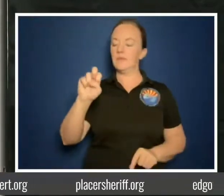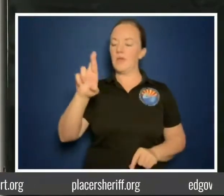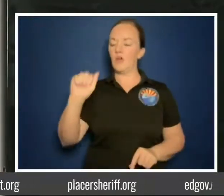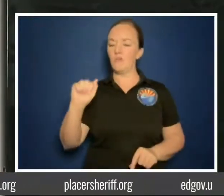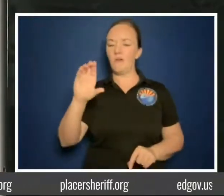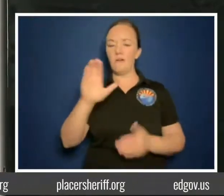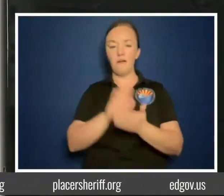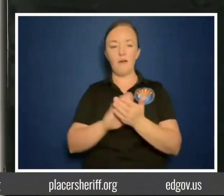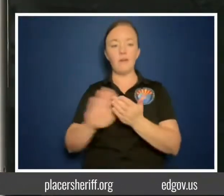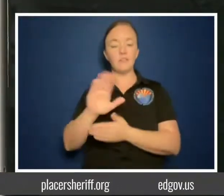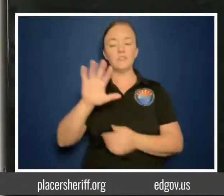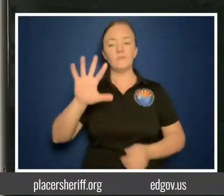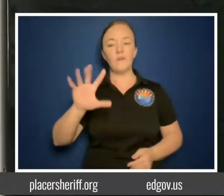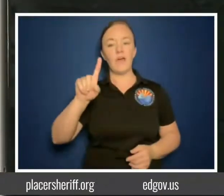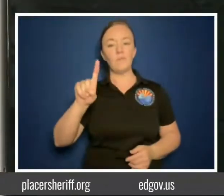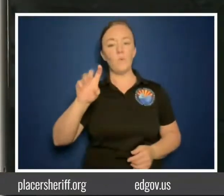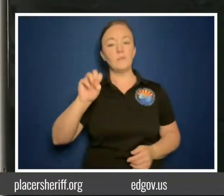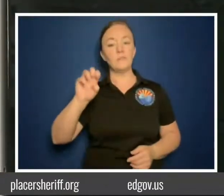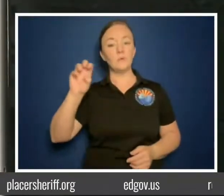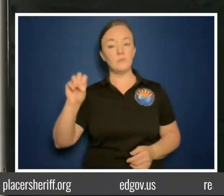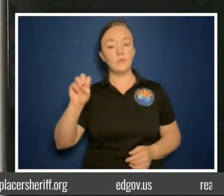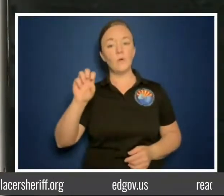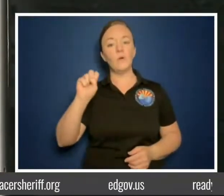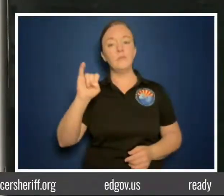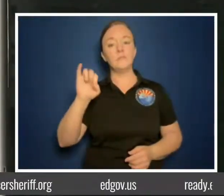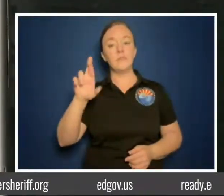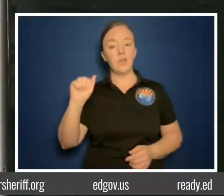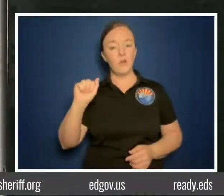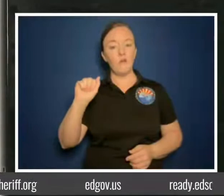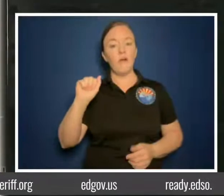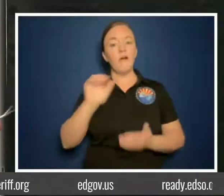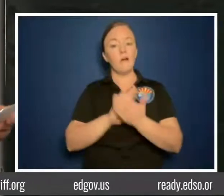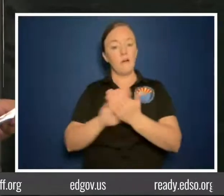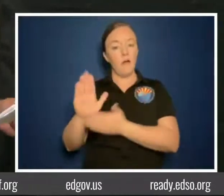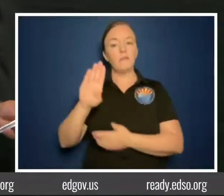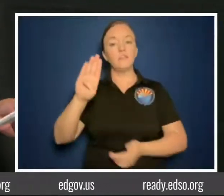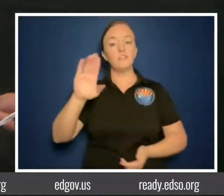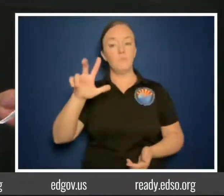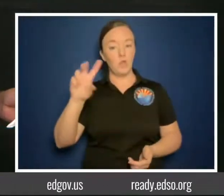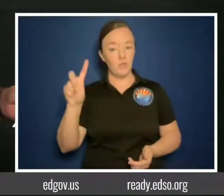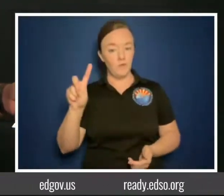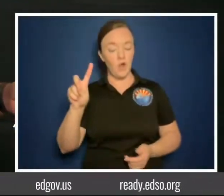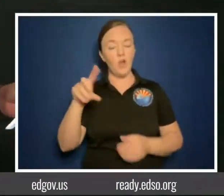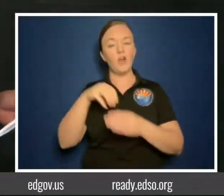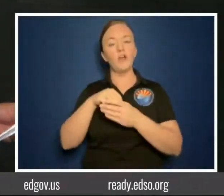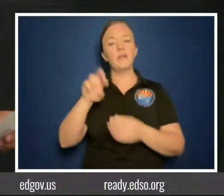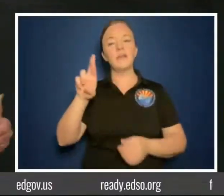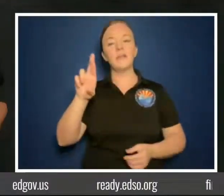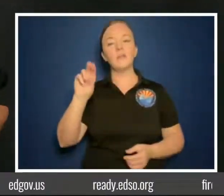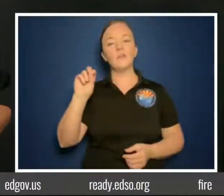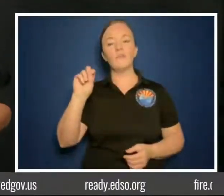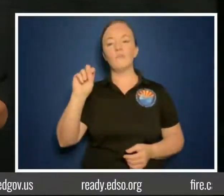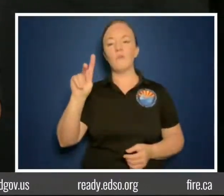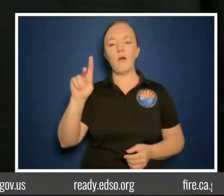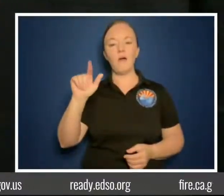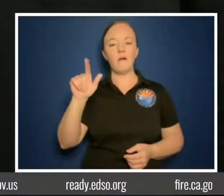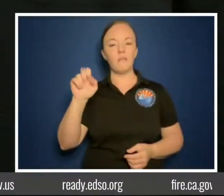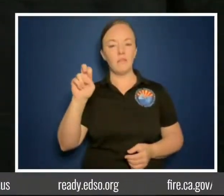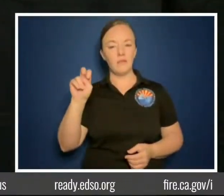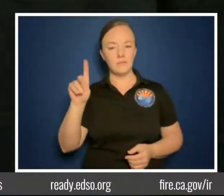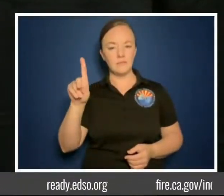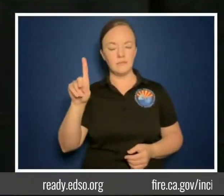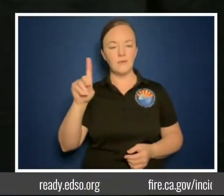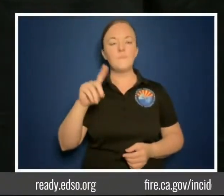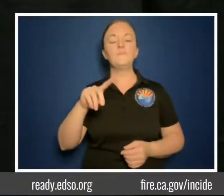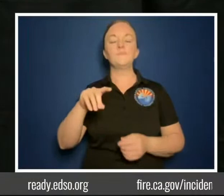5100 Sierra College Boulevard in Rockland. We'd like you to enter off of Rockland Road, park in parking lot